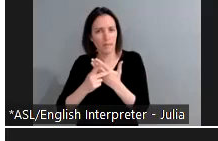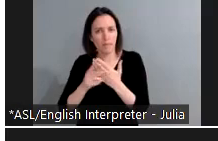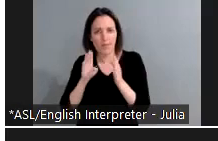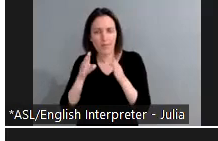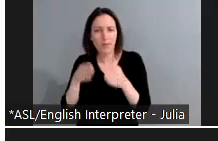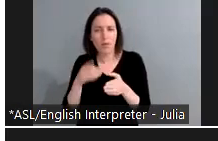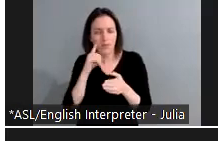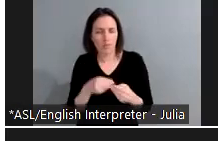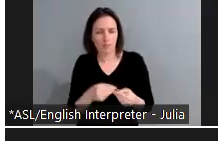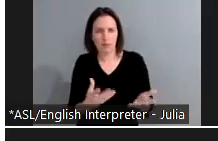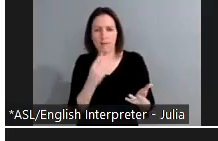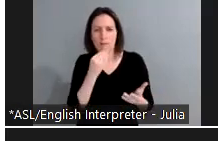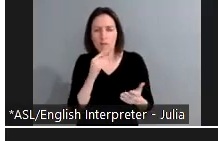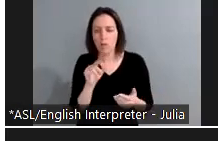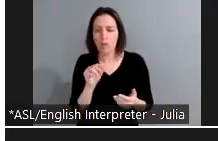families with